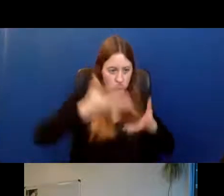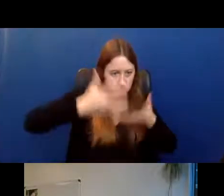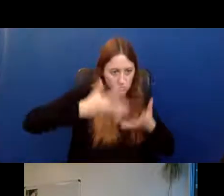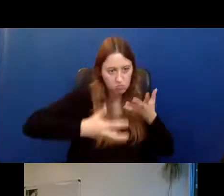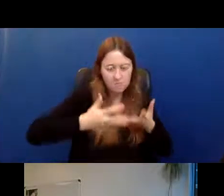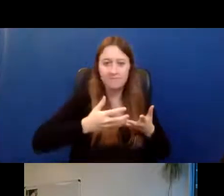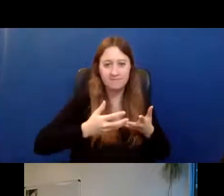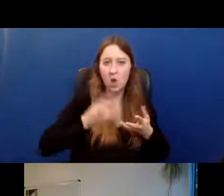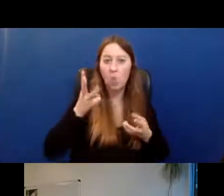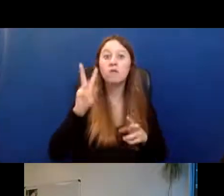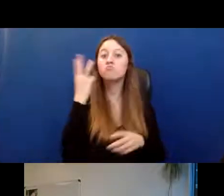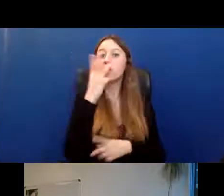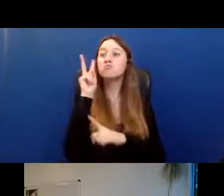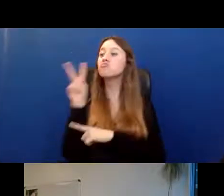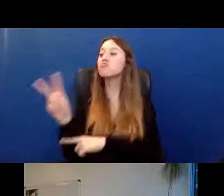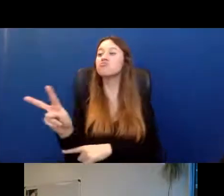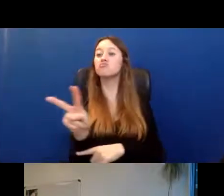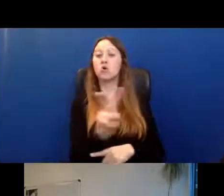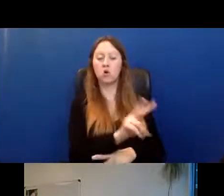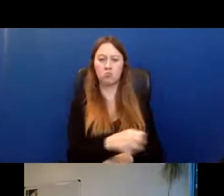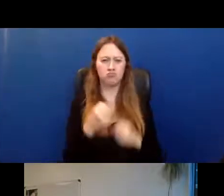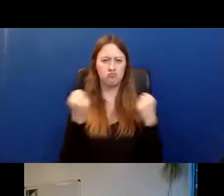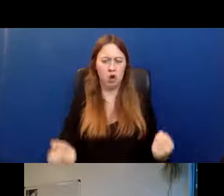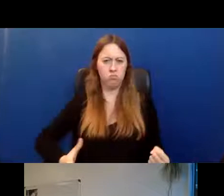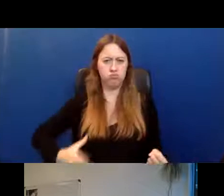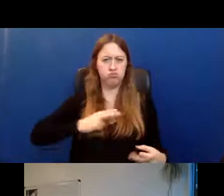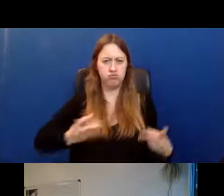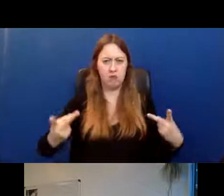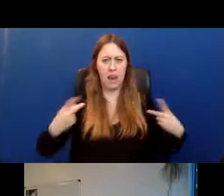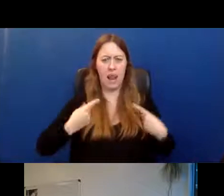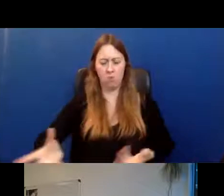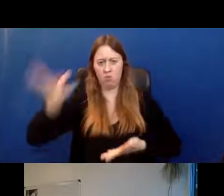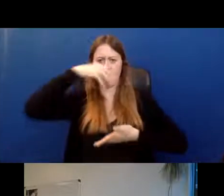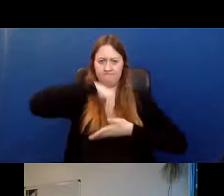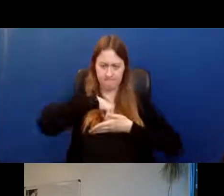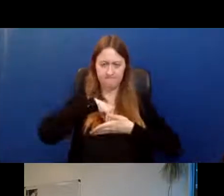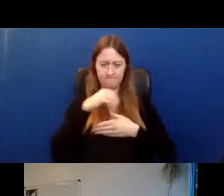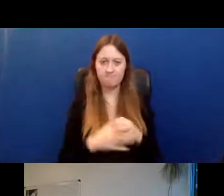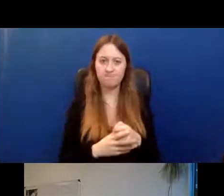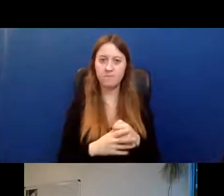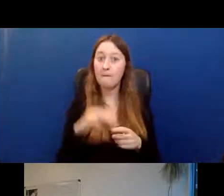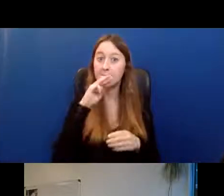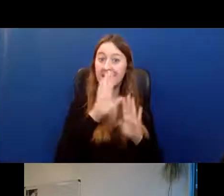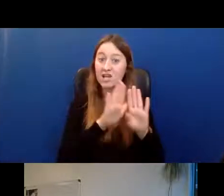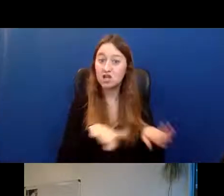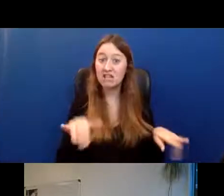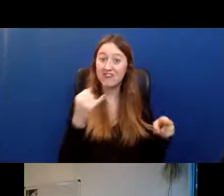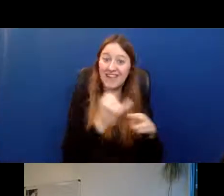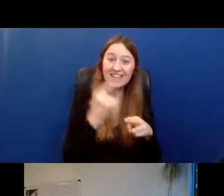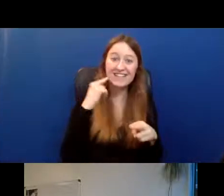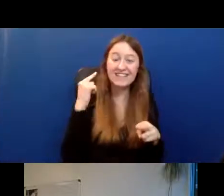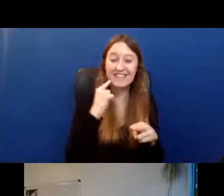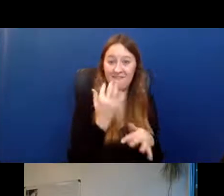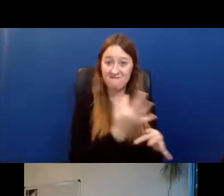very rich language input, children in deaf families develop their sign language following the same sorts